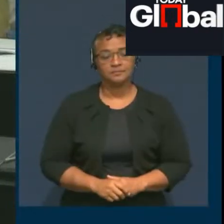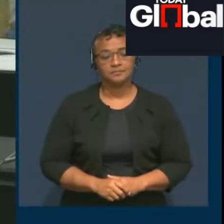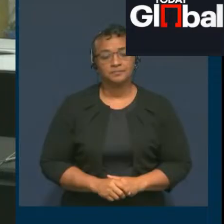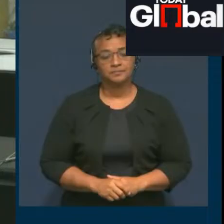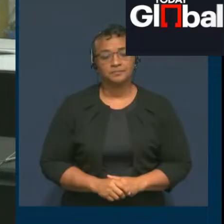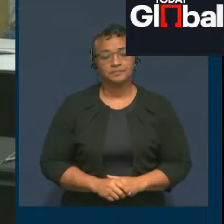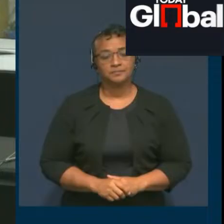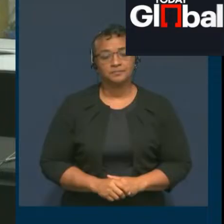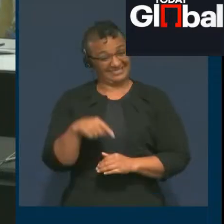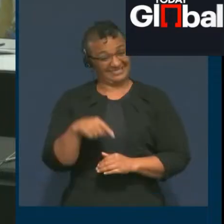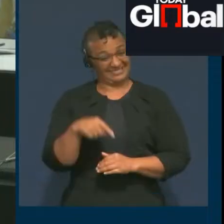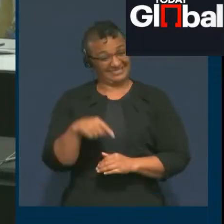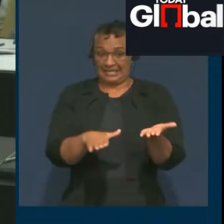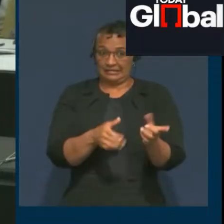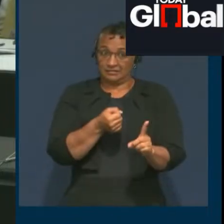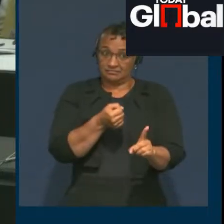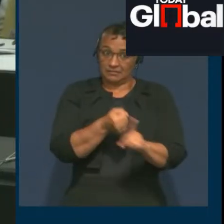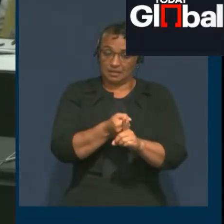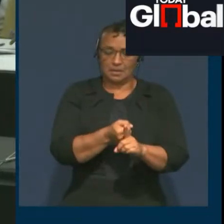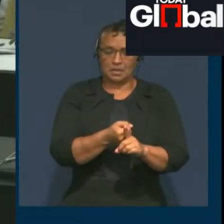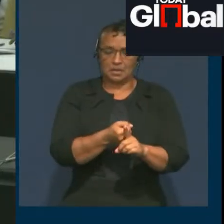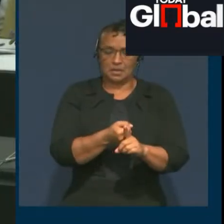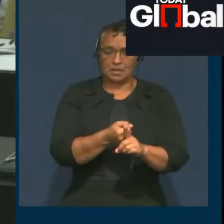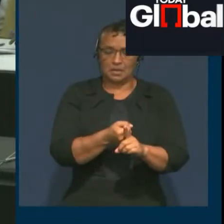has a number of consequences. Article